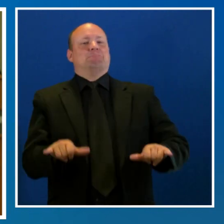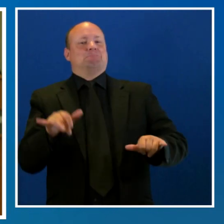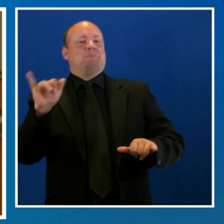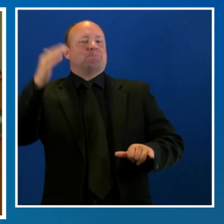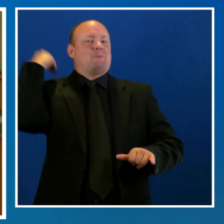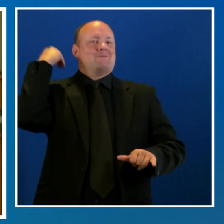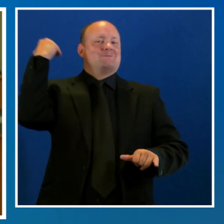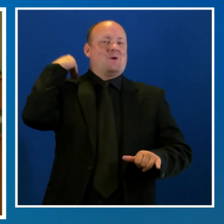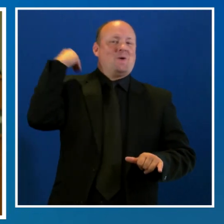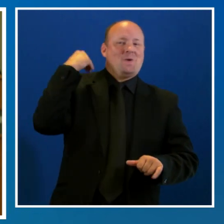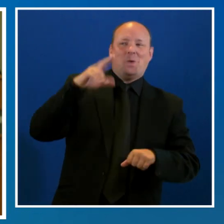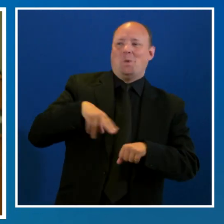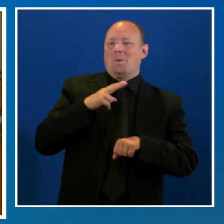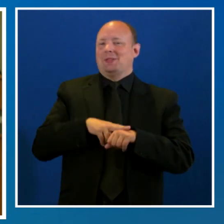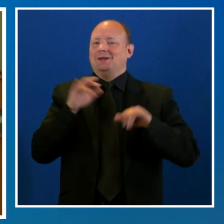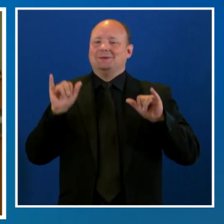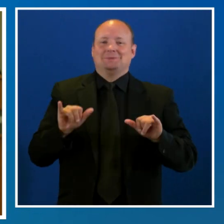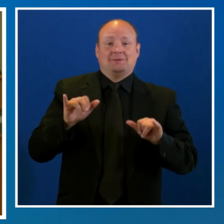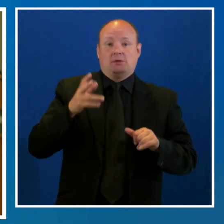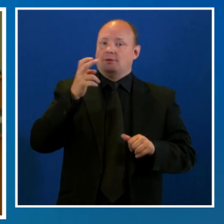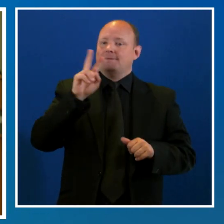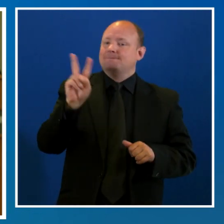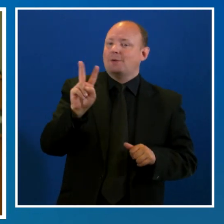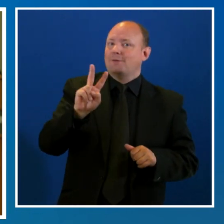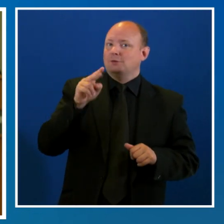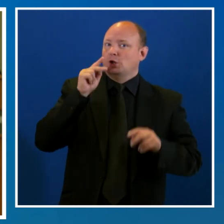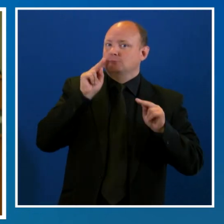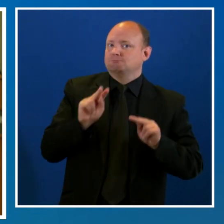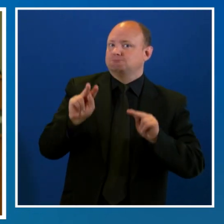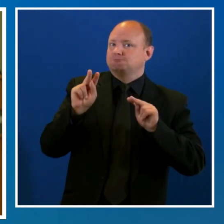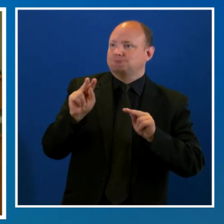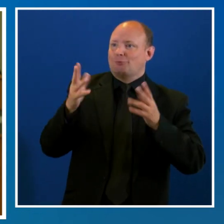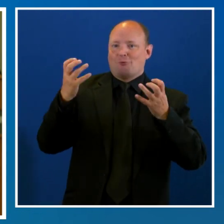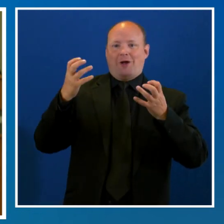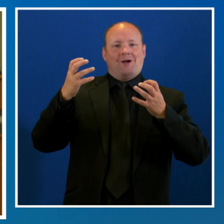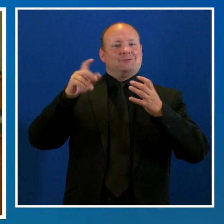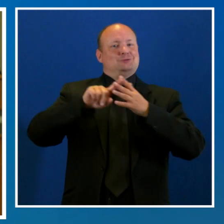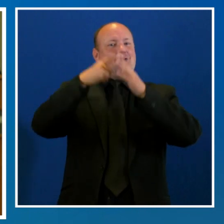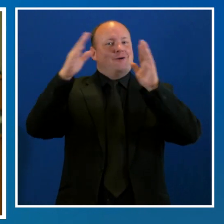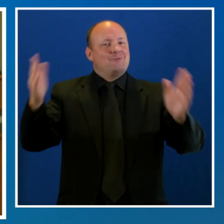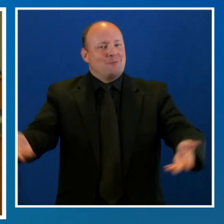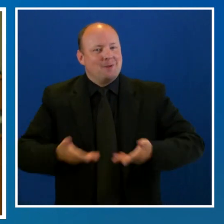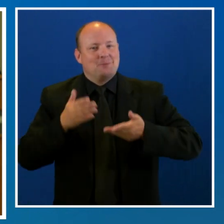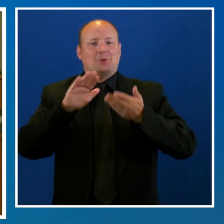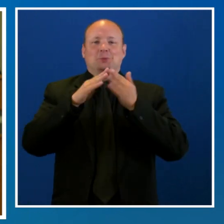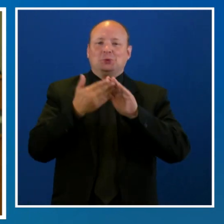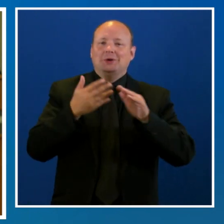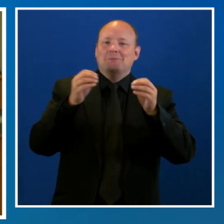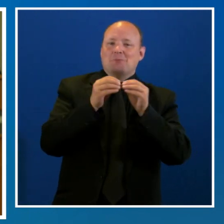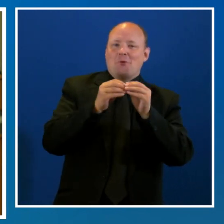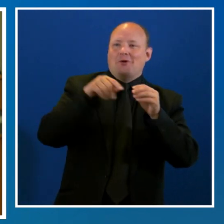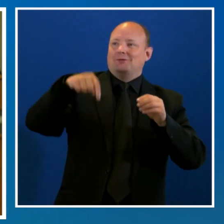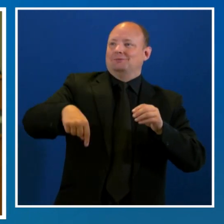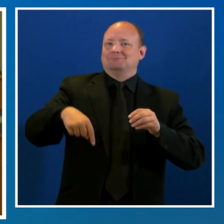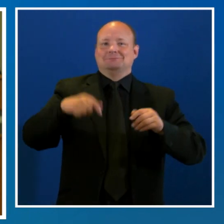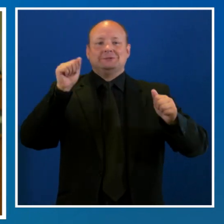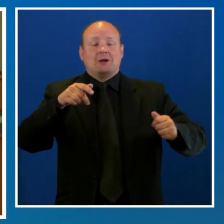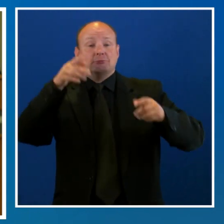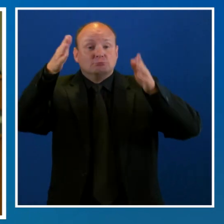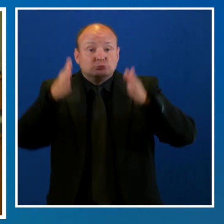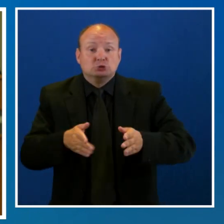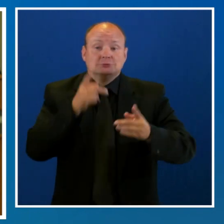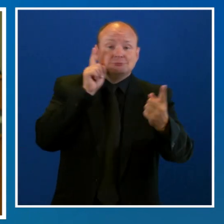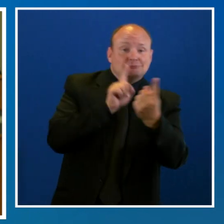of Vancouver, we're looking forward to welcoming back the community for more in-person services and public